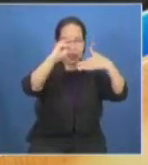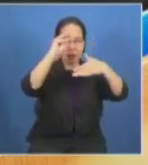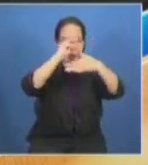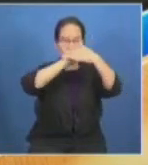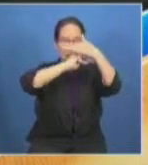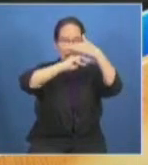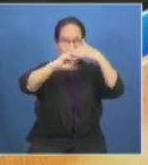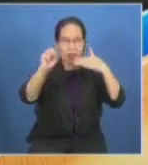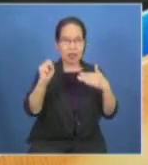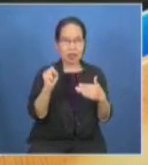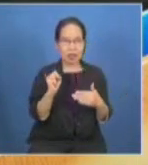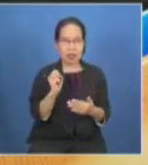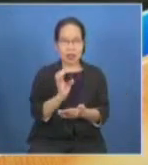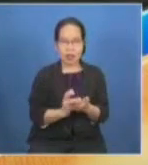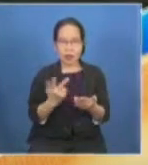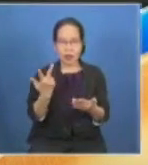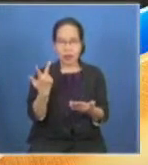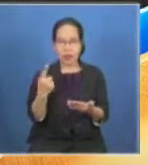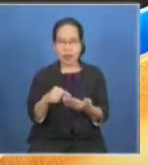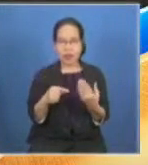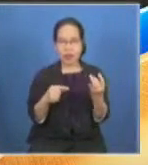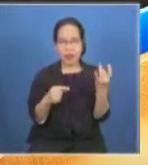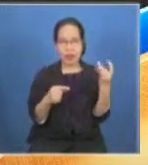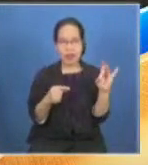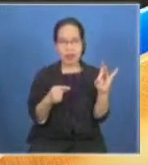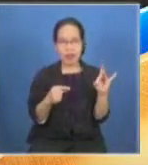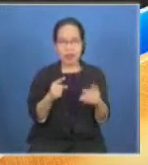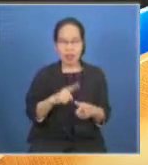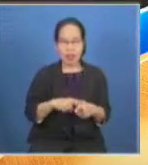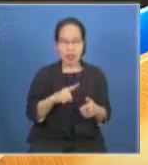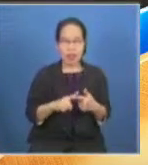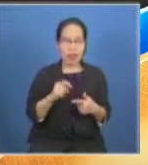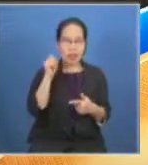verse 18. This is what we will read.